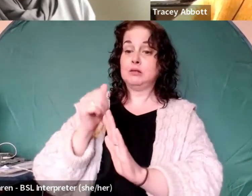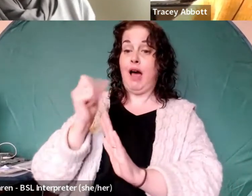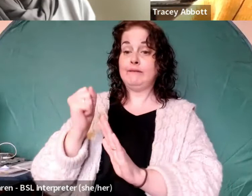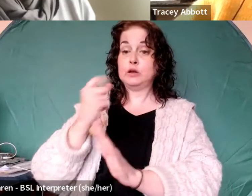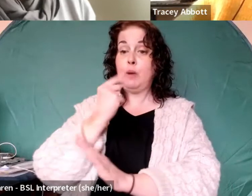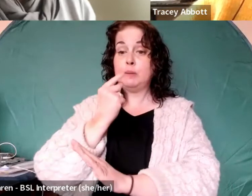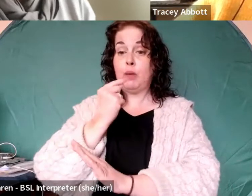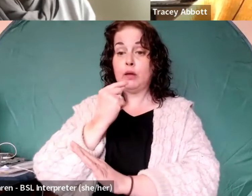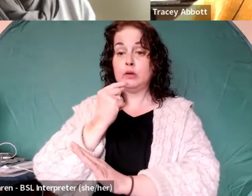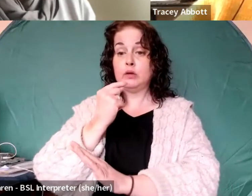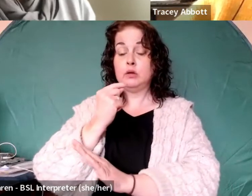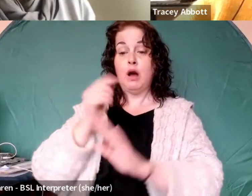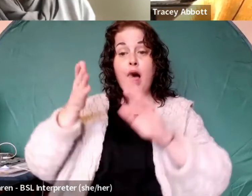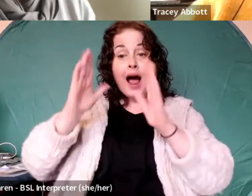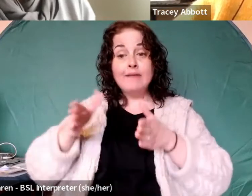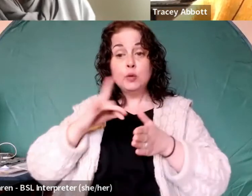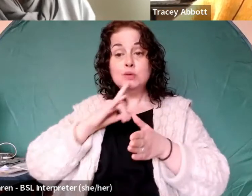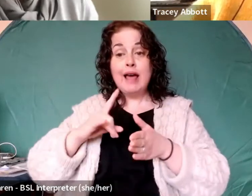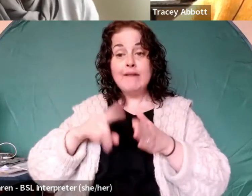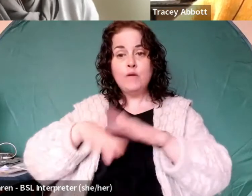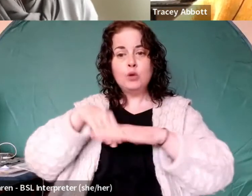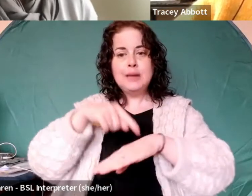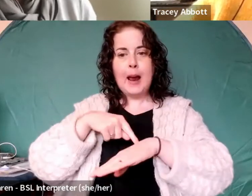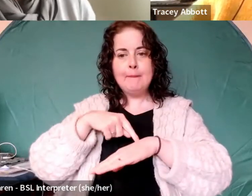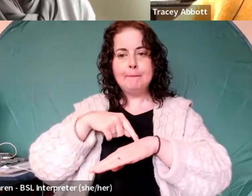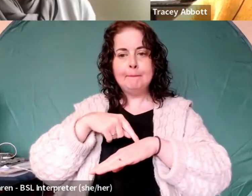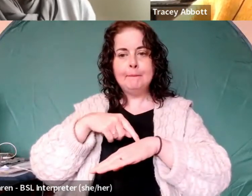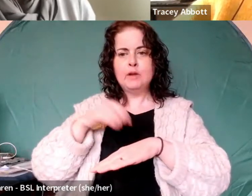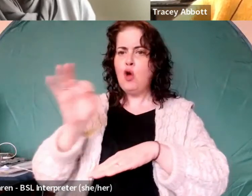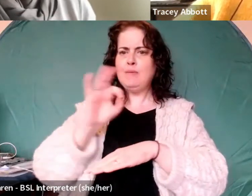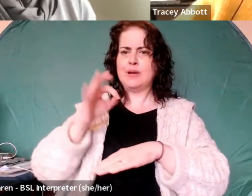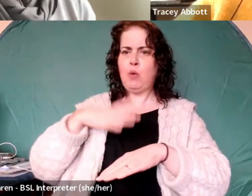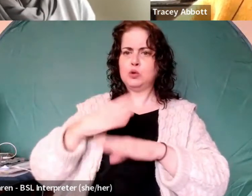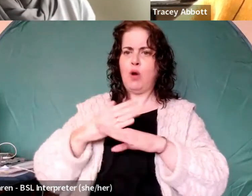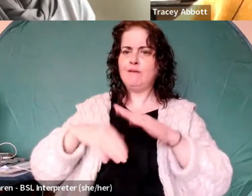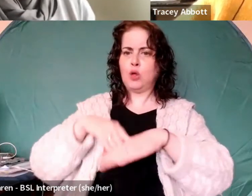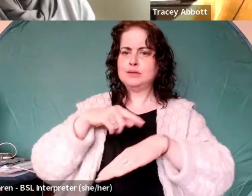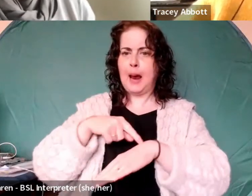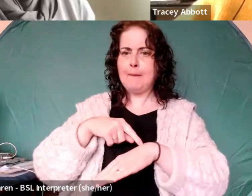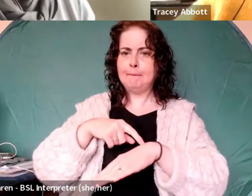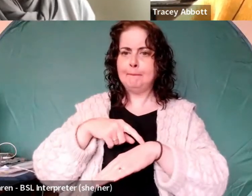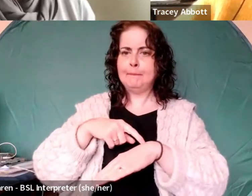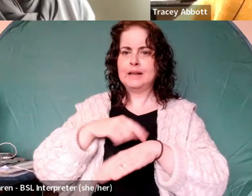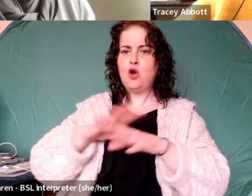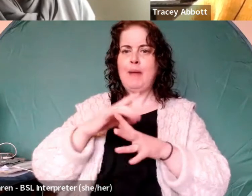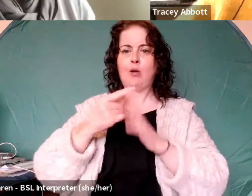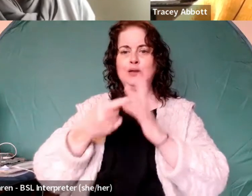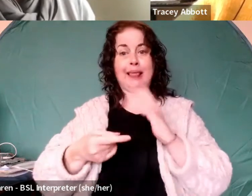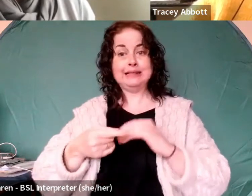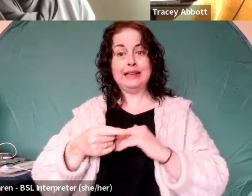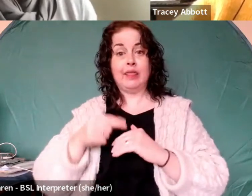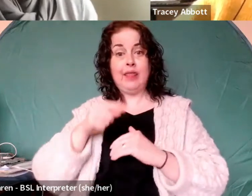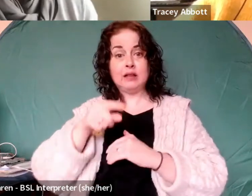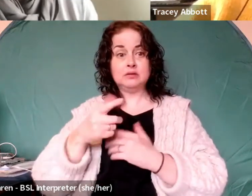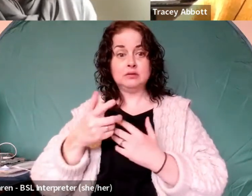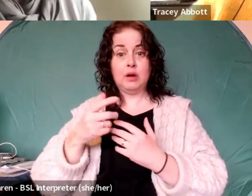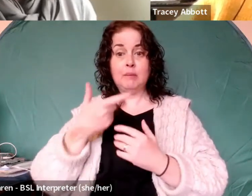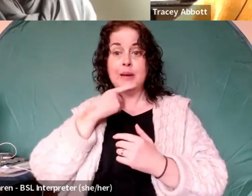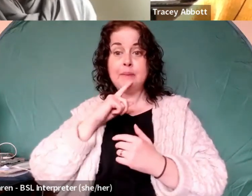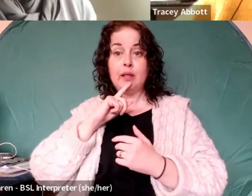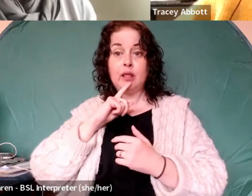possible? So do we have to say you've got to be full-time? Not everybody wants to work full-time. This isn't just about disability, is it? This is about